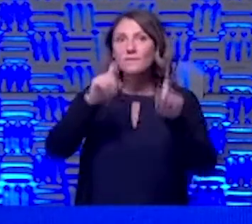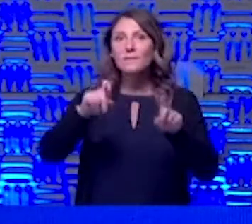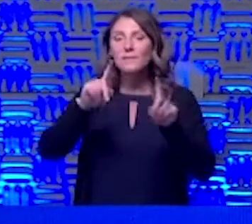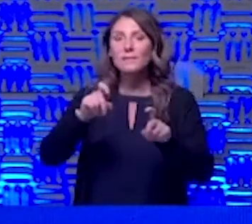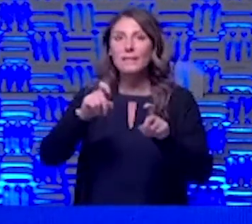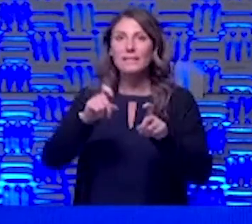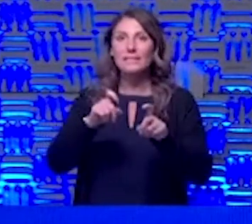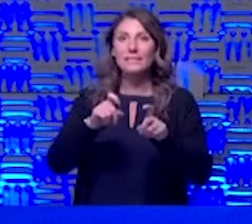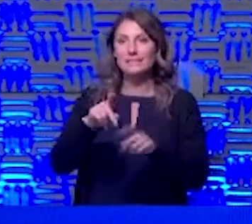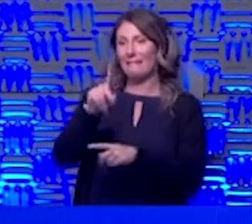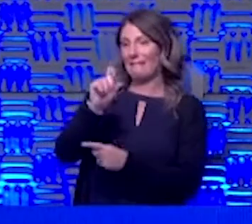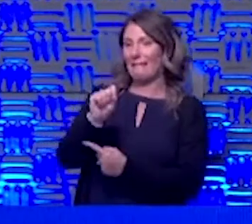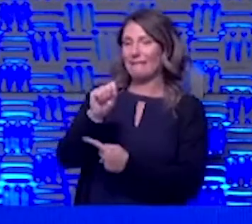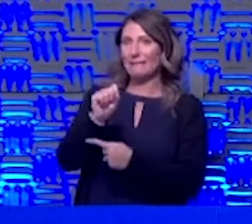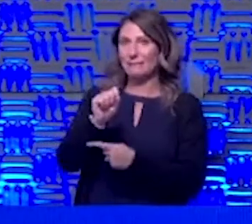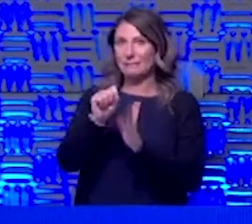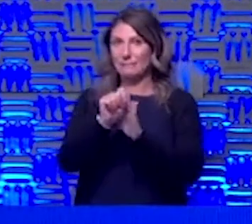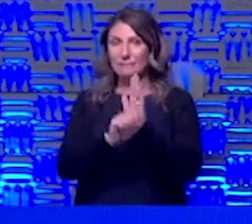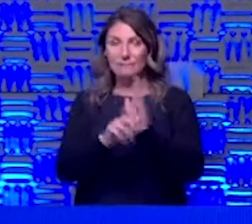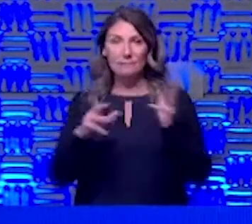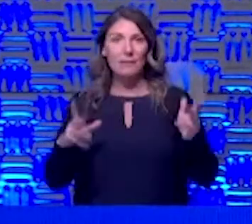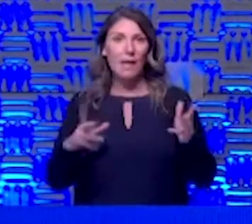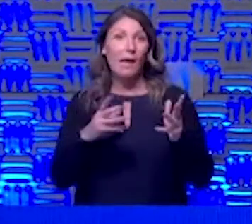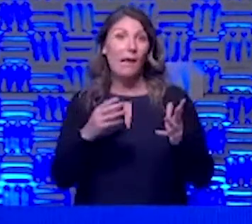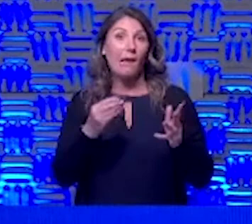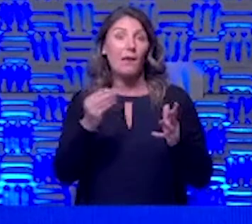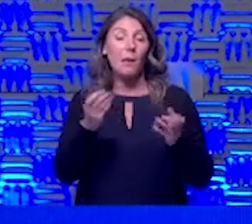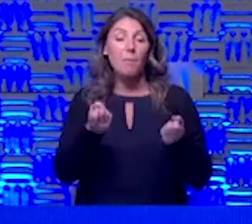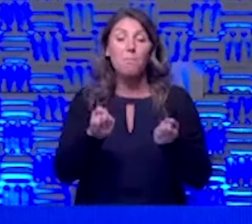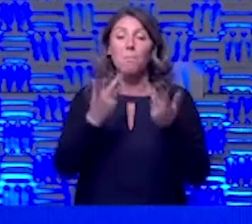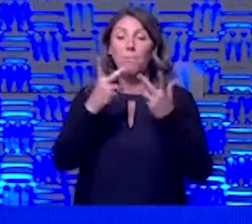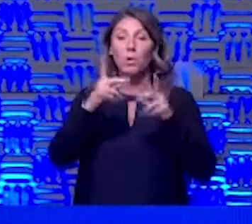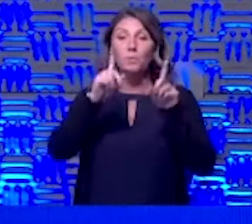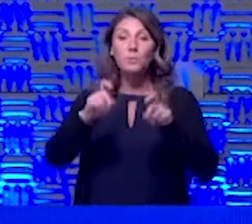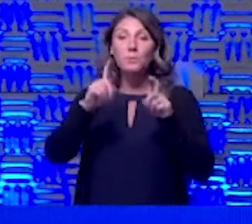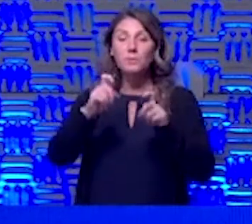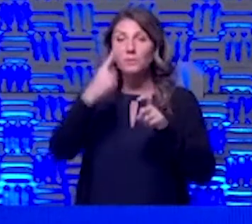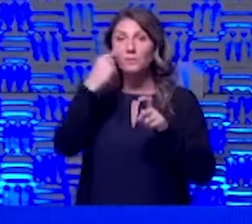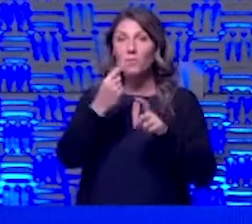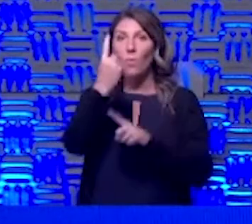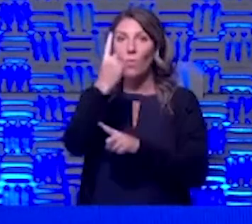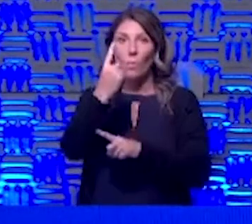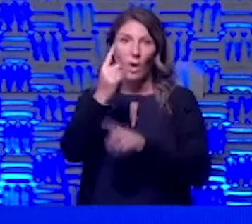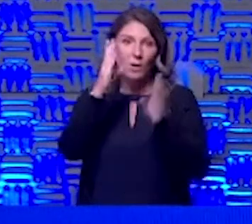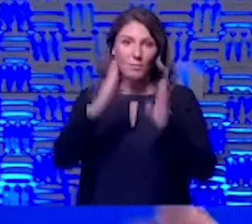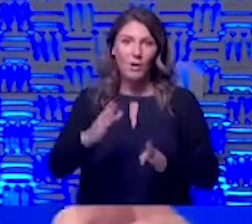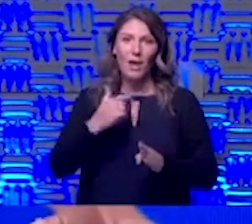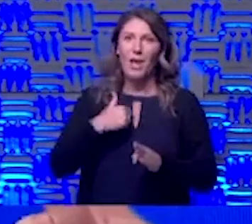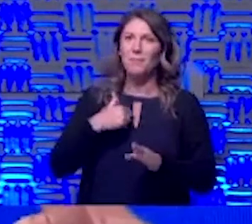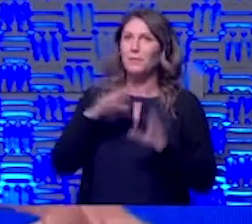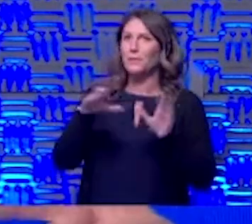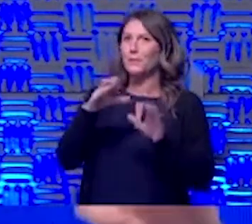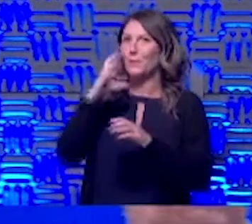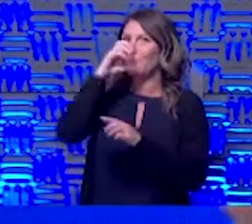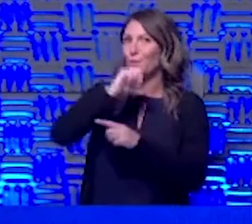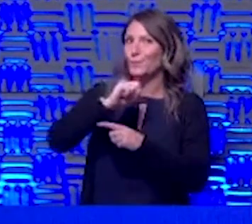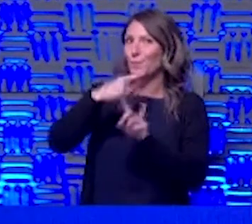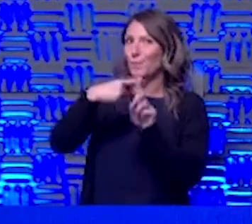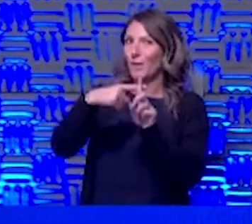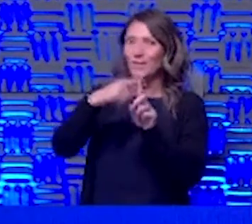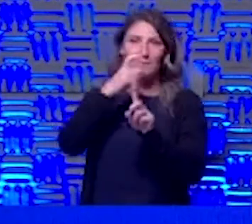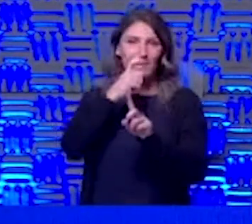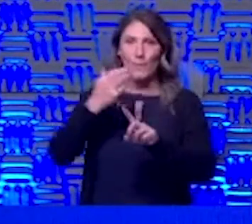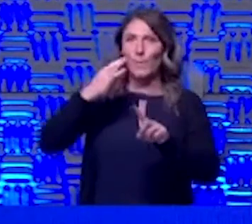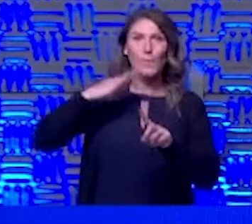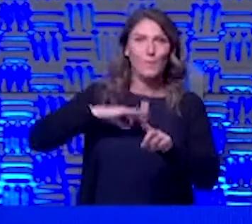you address the presumed positive cases and multiple tests for one person? I'll take the easy one. I'm going to do the presumed positive ones. Those don't count.